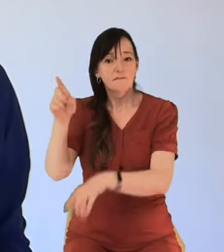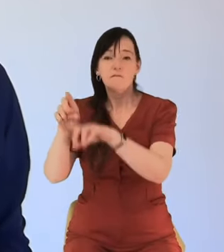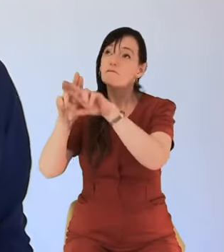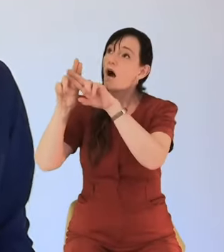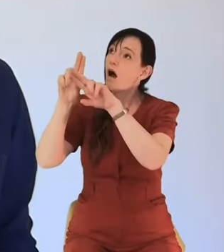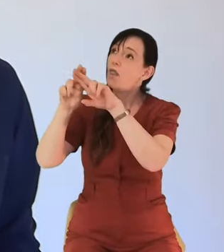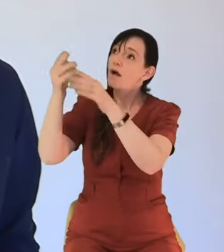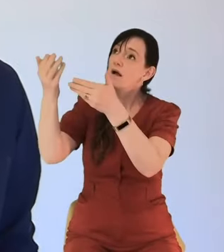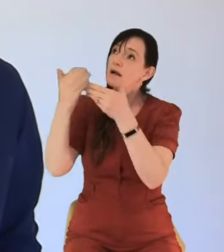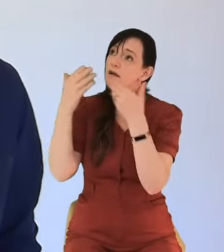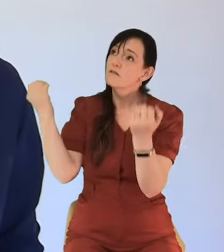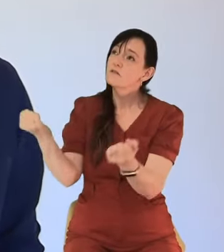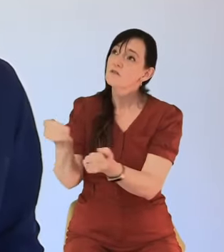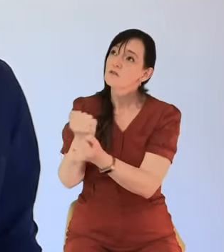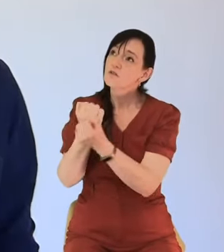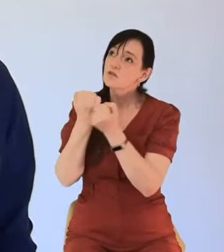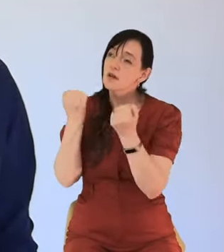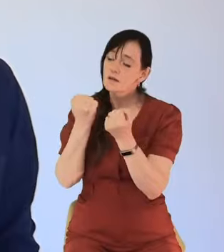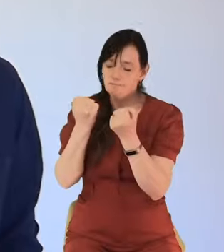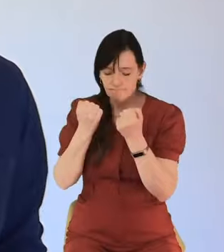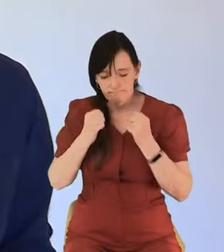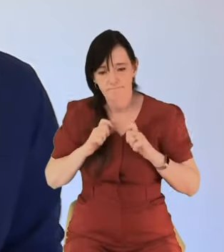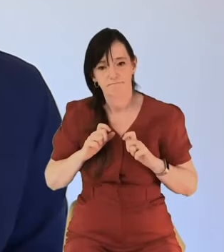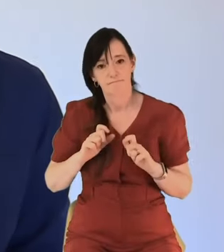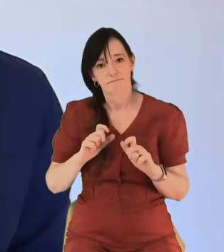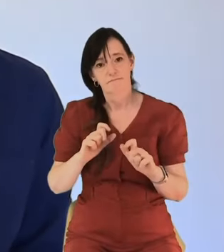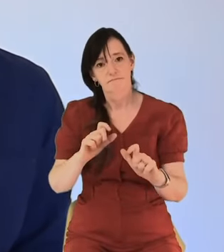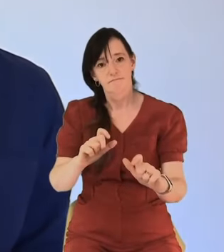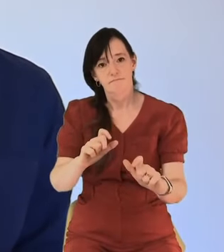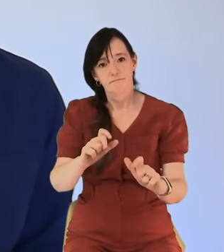the strength to keep going.